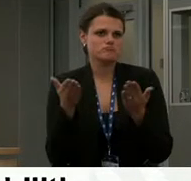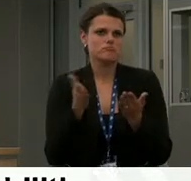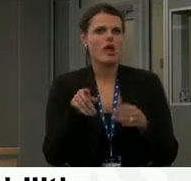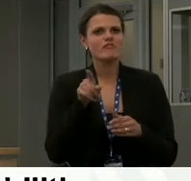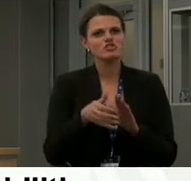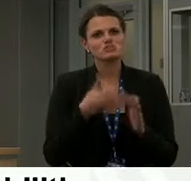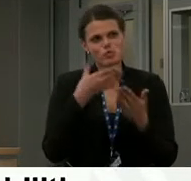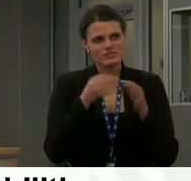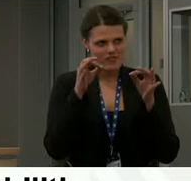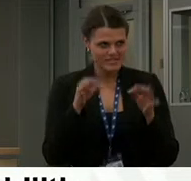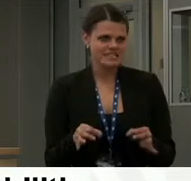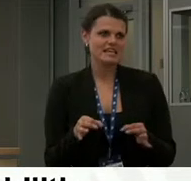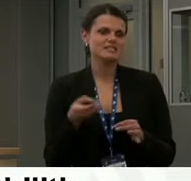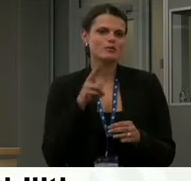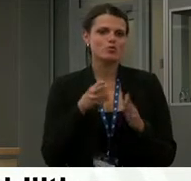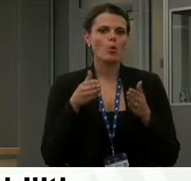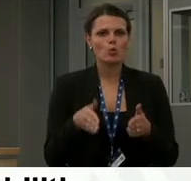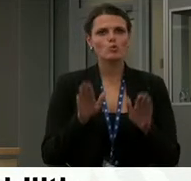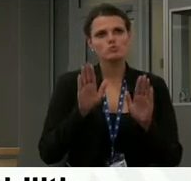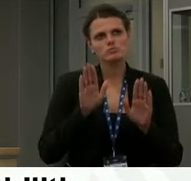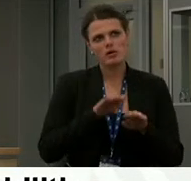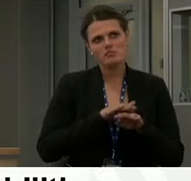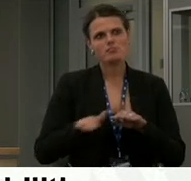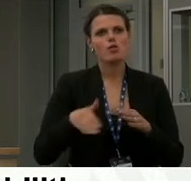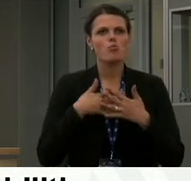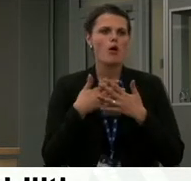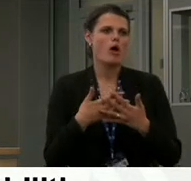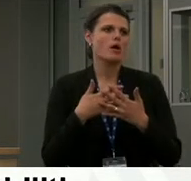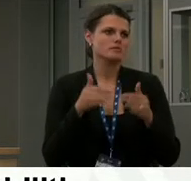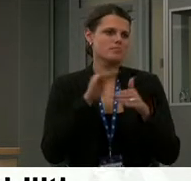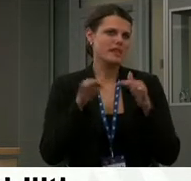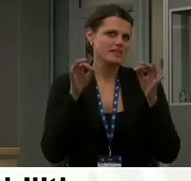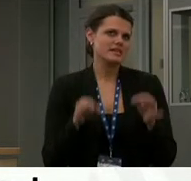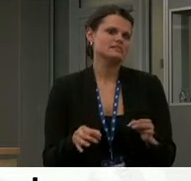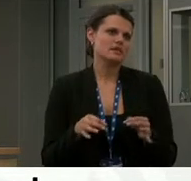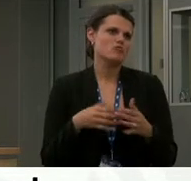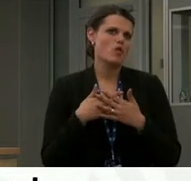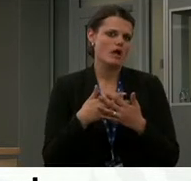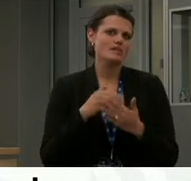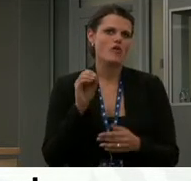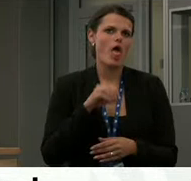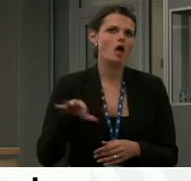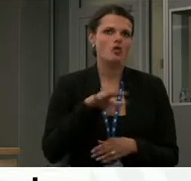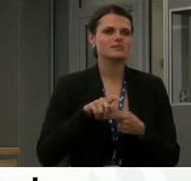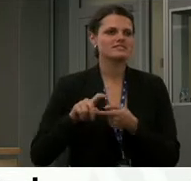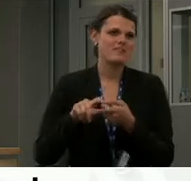these rights and become full and active European citizens. Thank